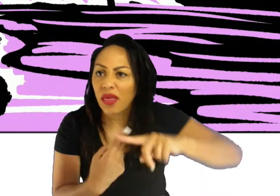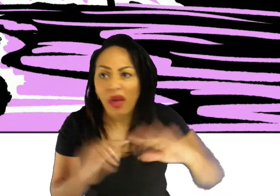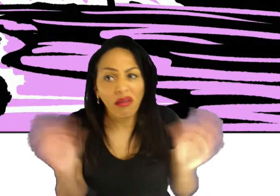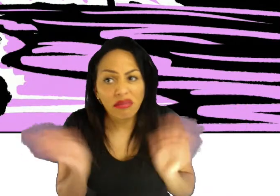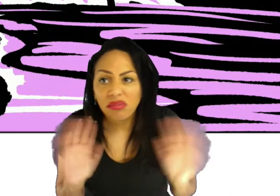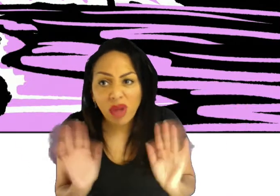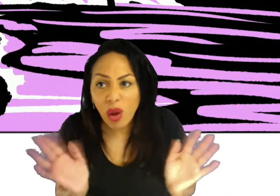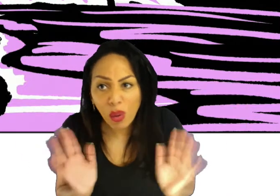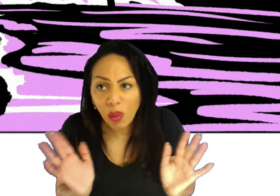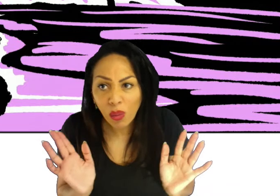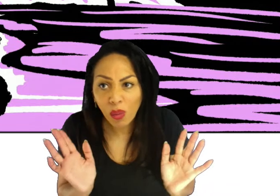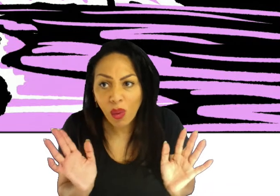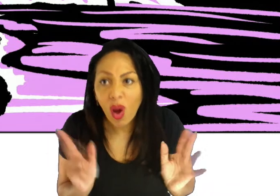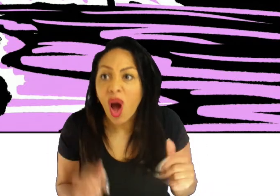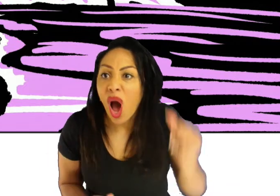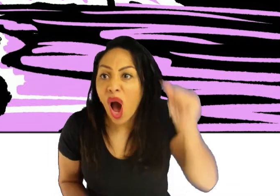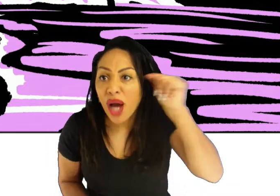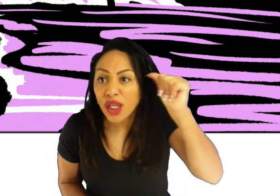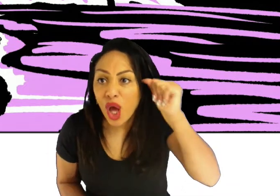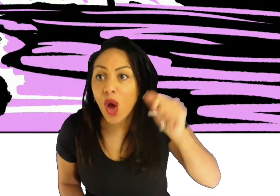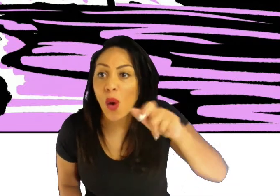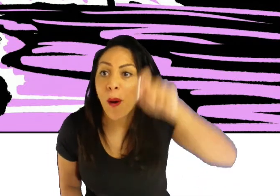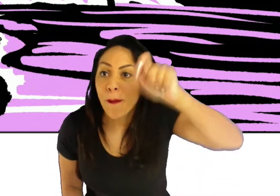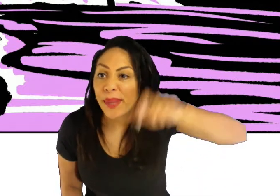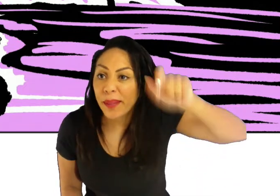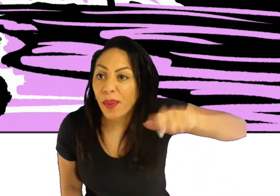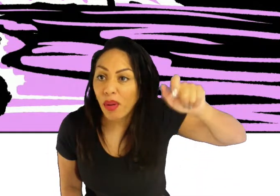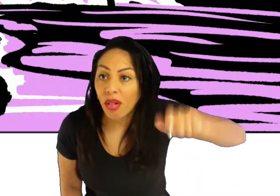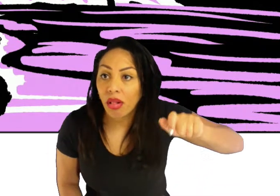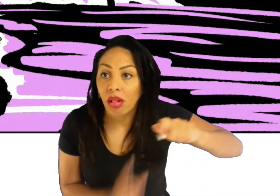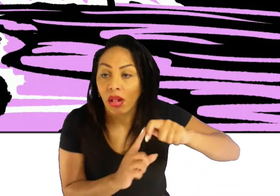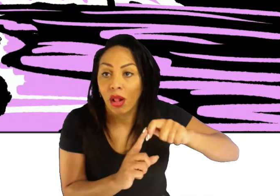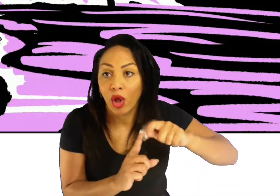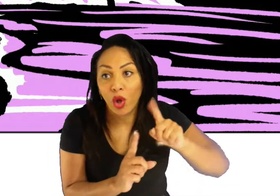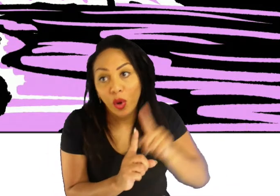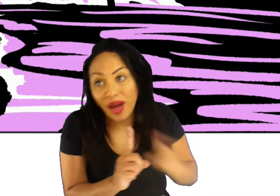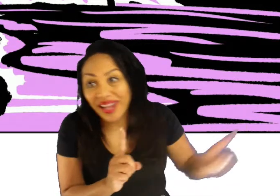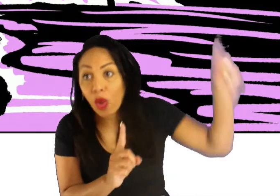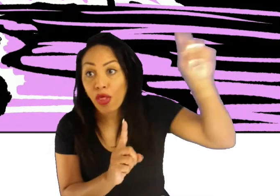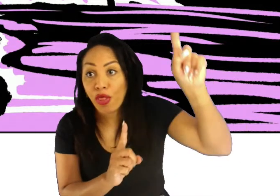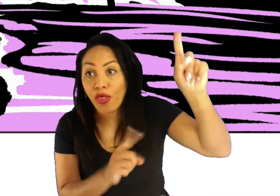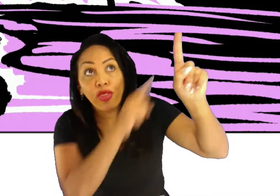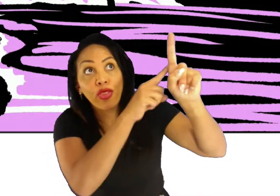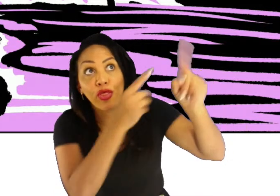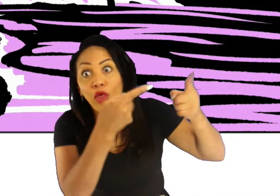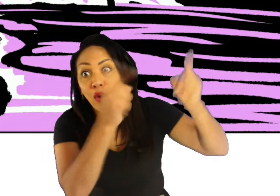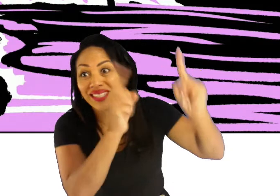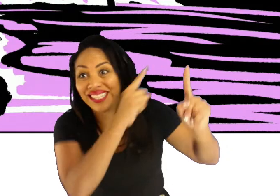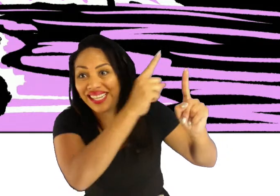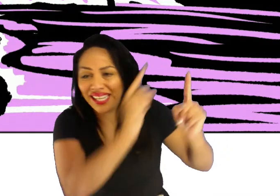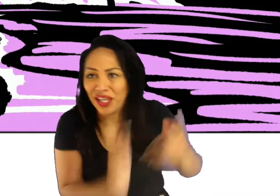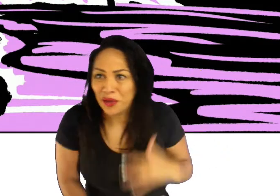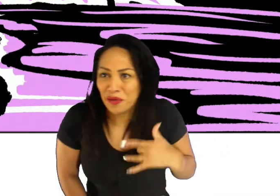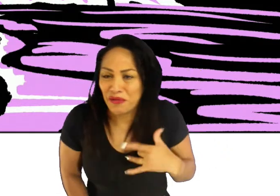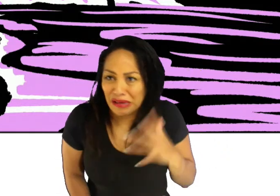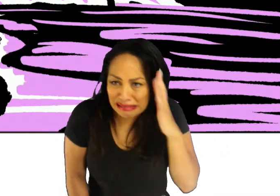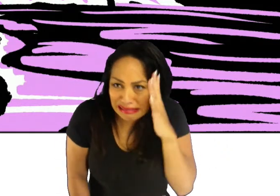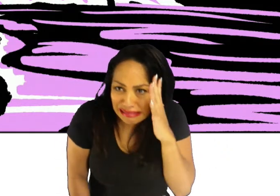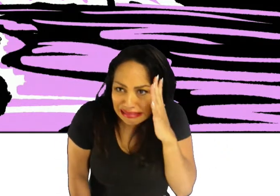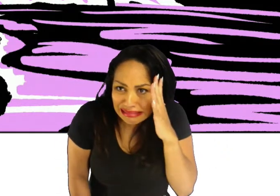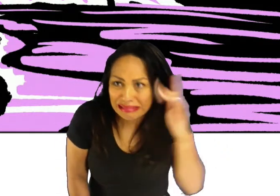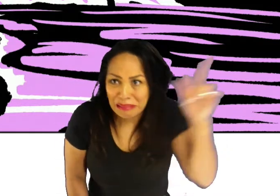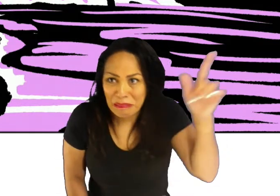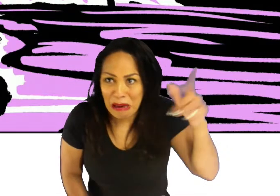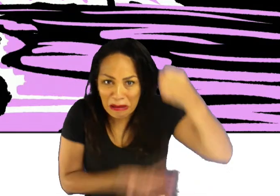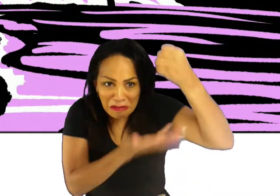authority who have felt trapped into harmful working processes by making a budget balance. I've known people in large